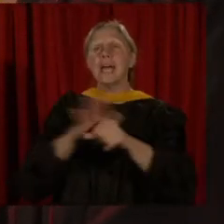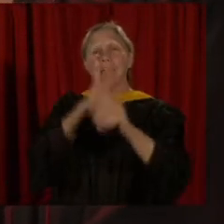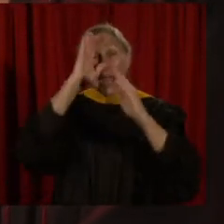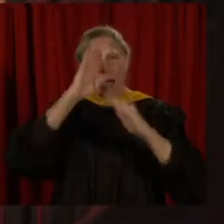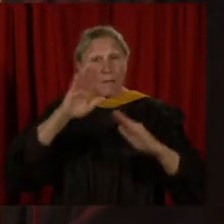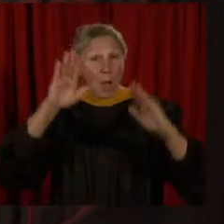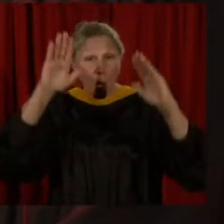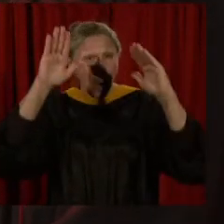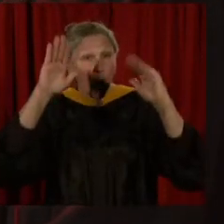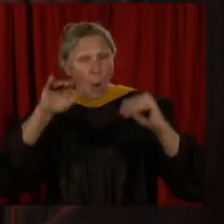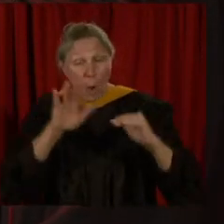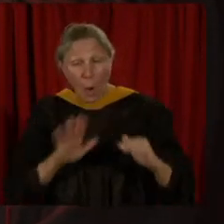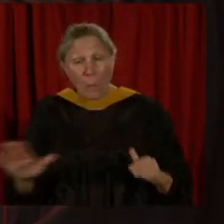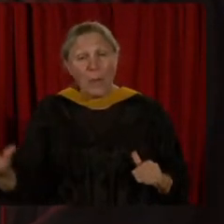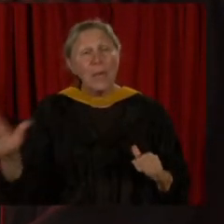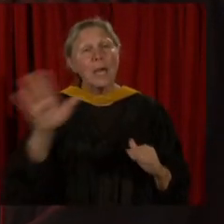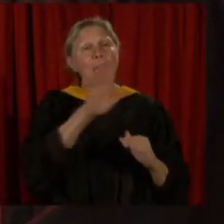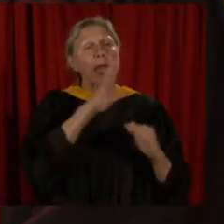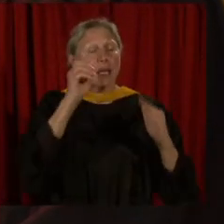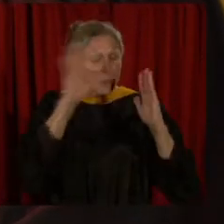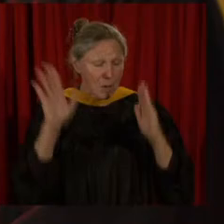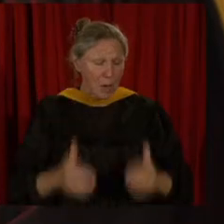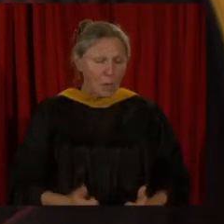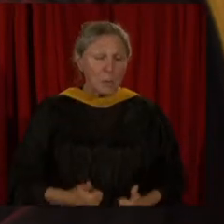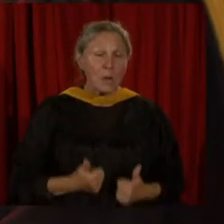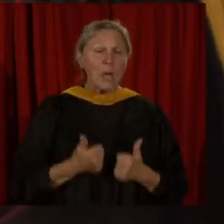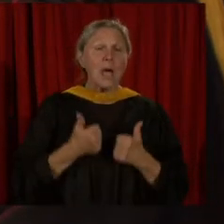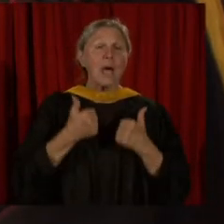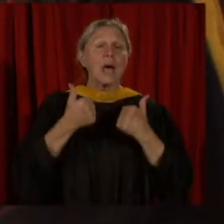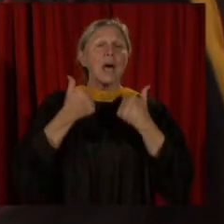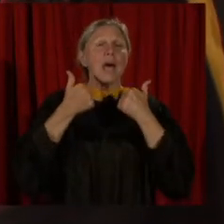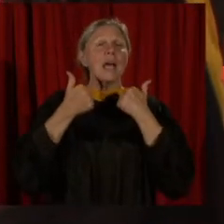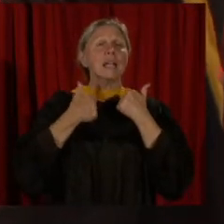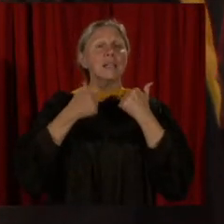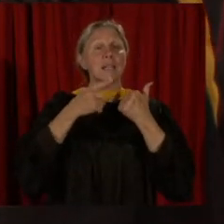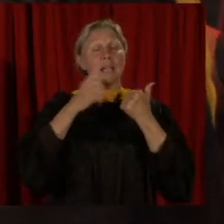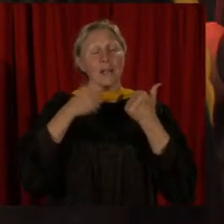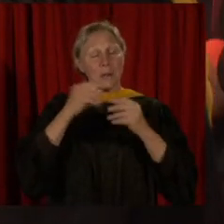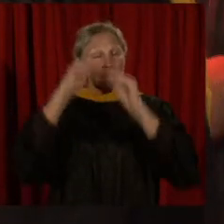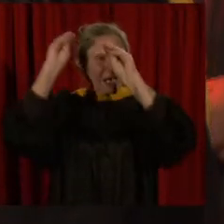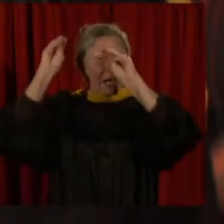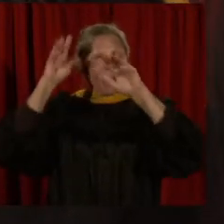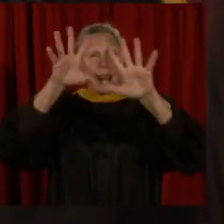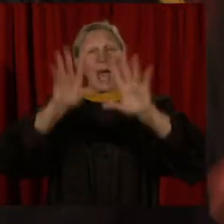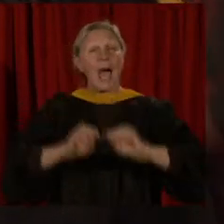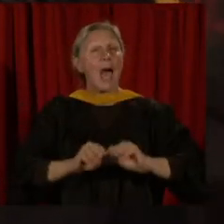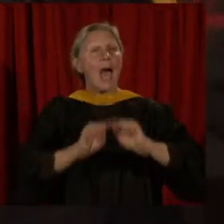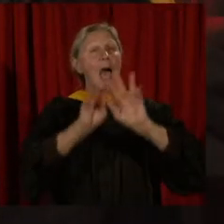beacon of hope in the way dreary